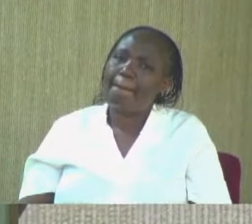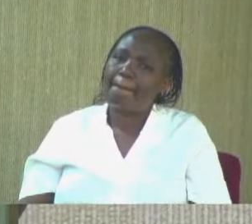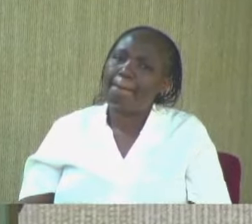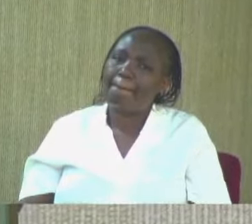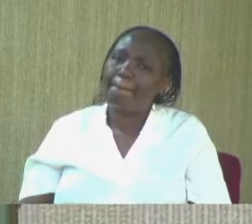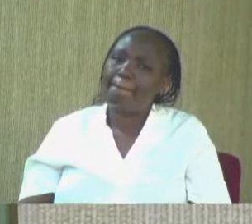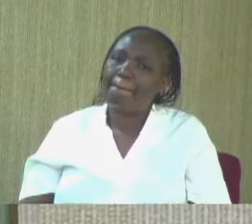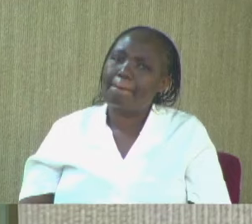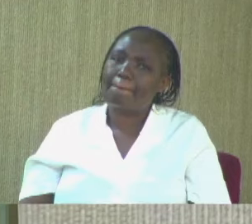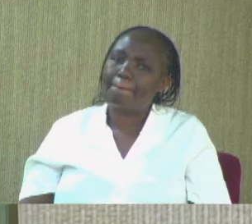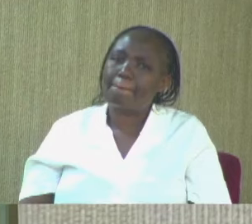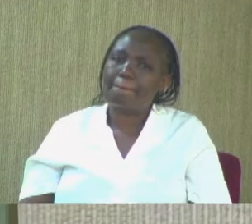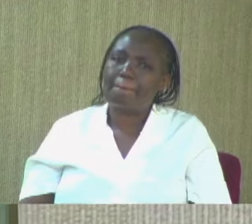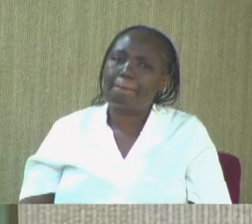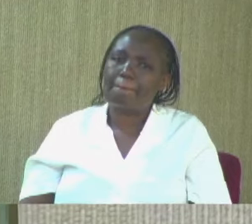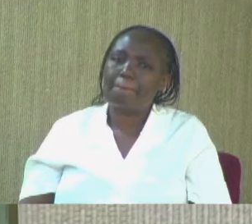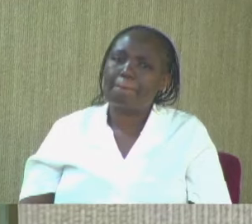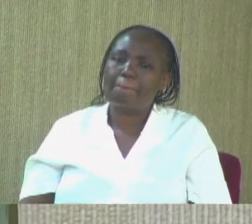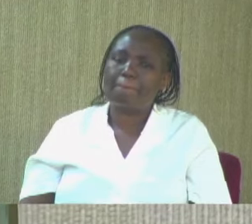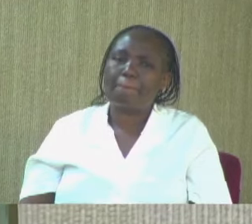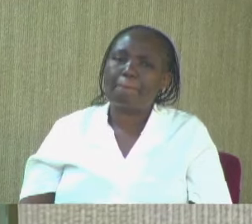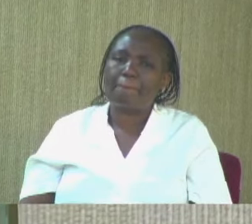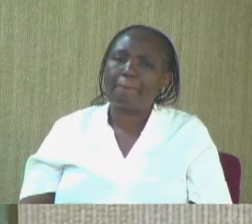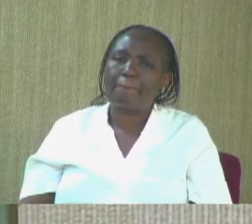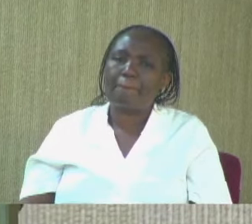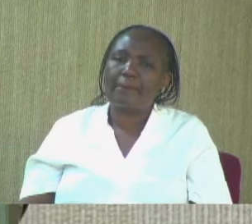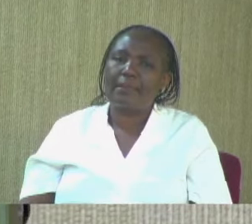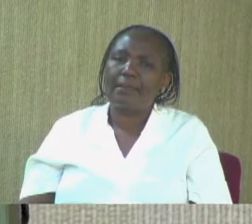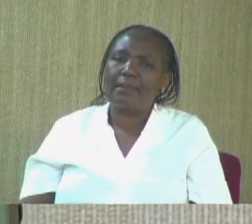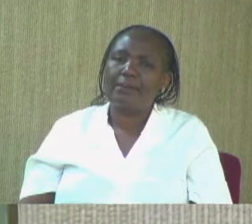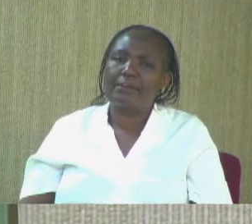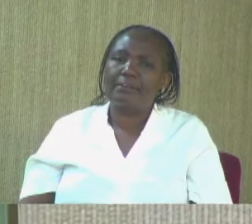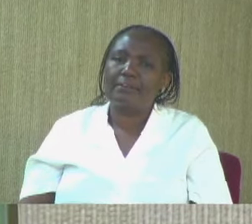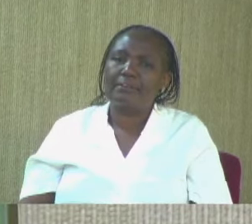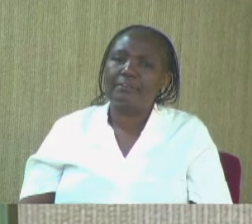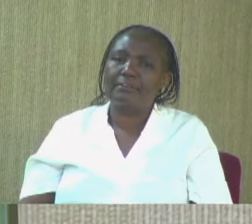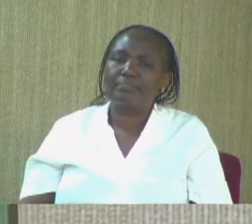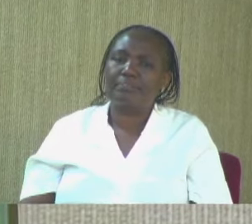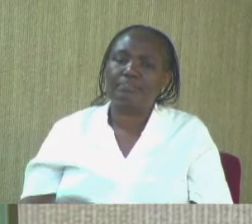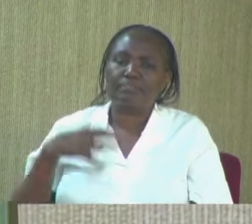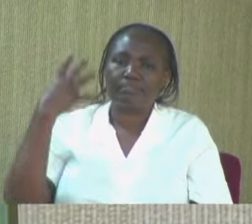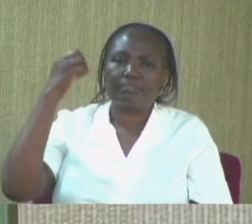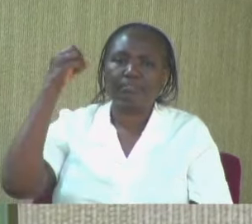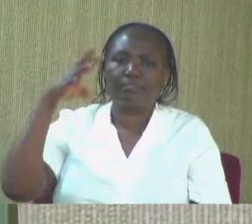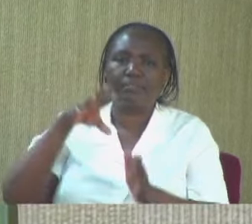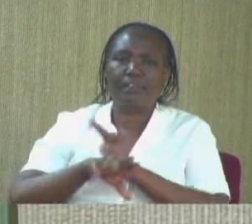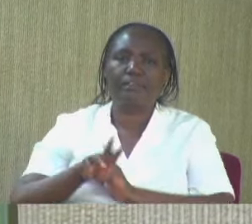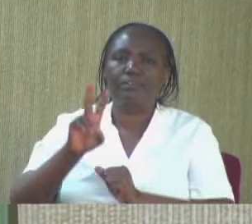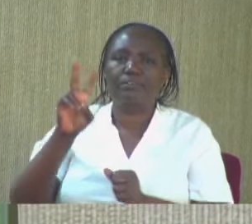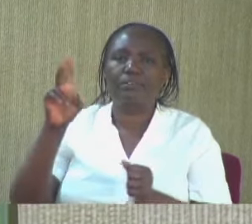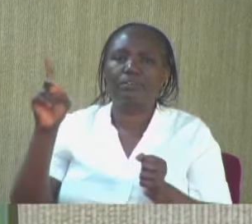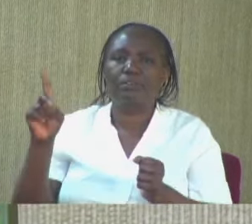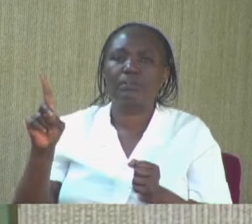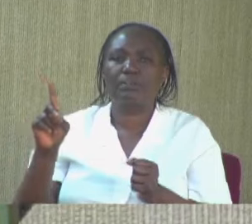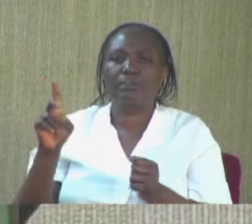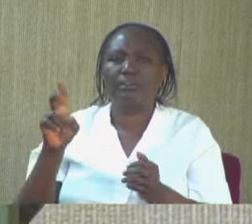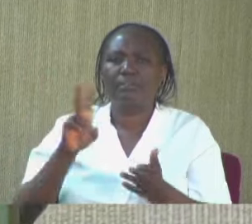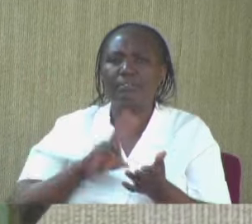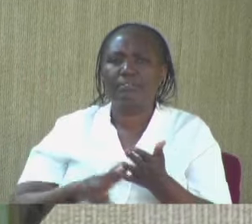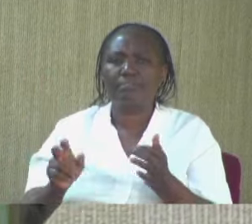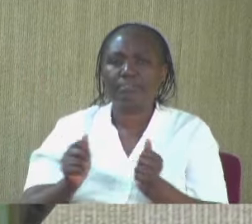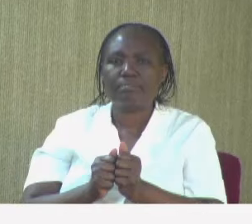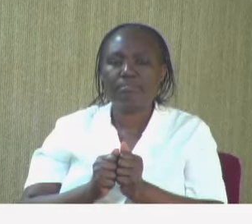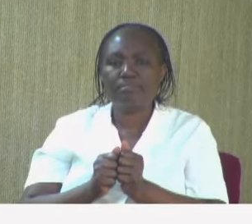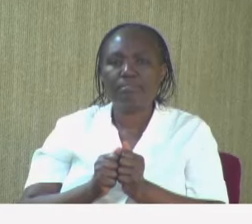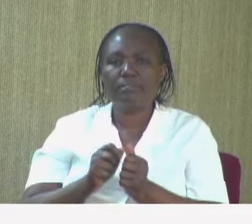Notice how he described the holy city, Jerusalem. Revelation 21, verse 10 and 11. And he carried me away